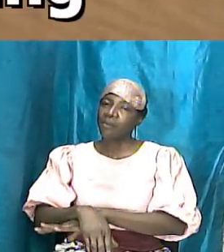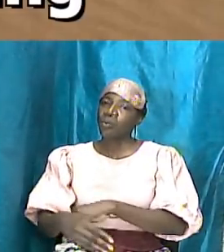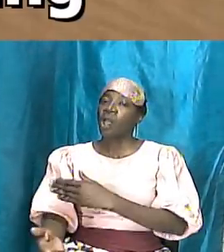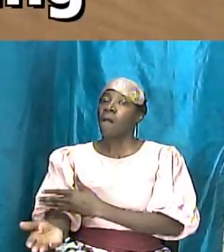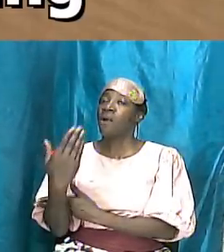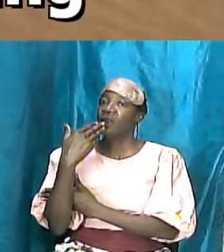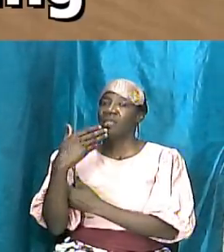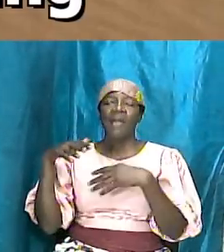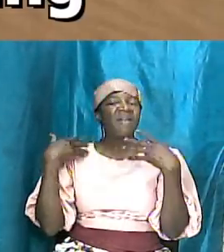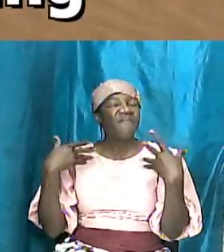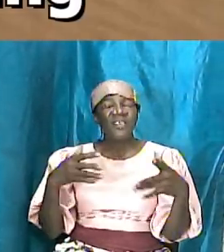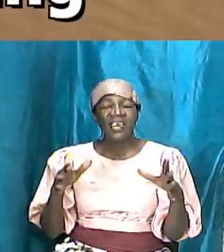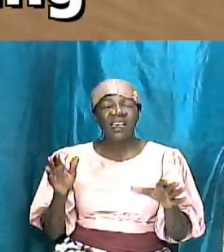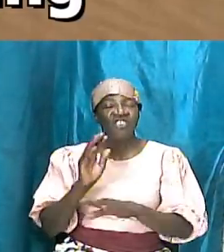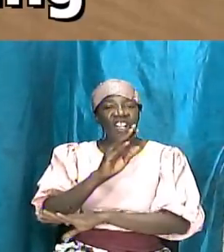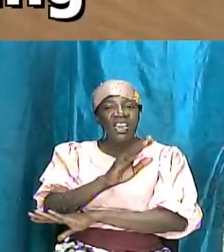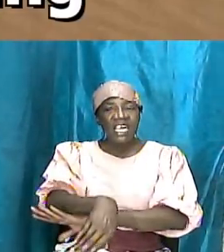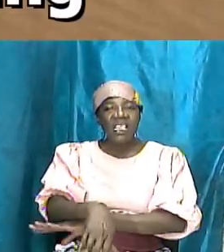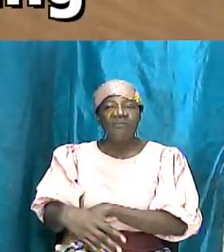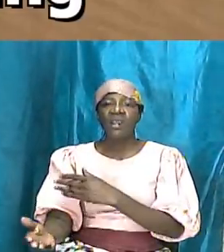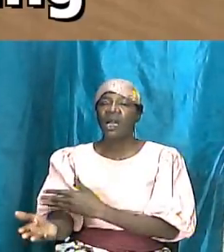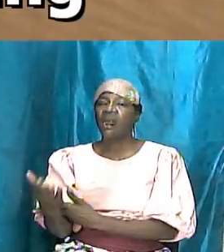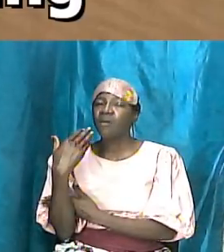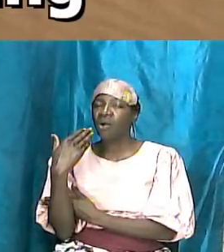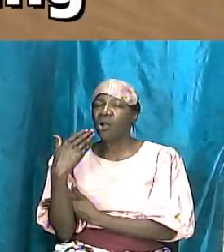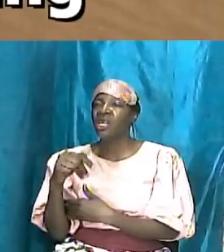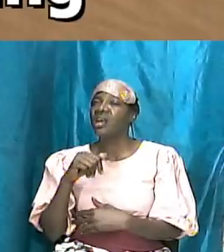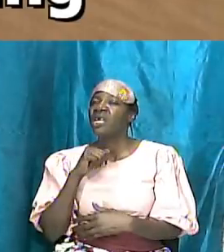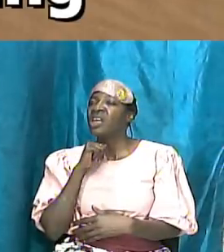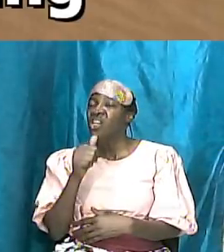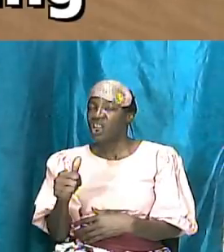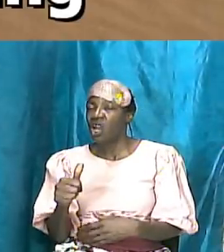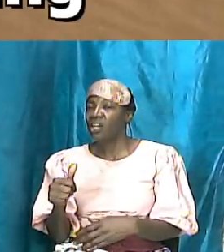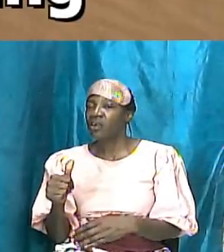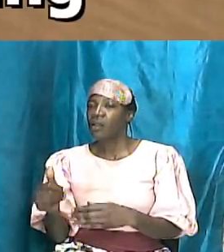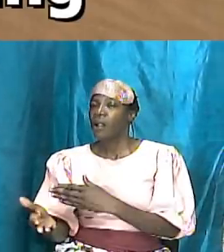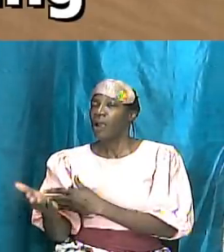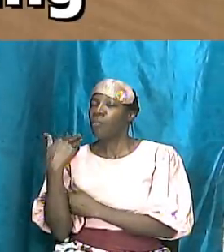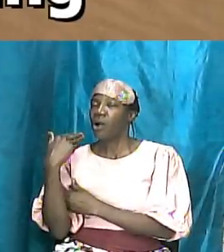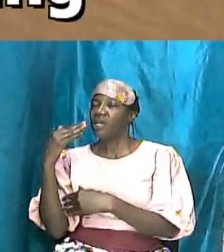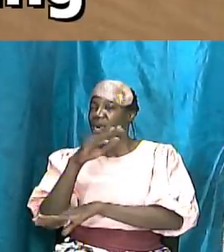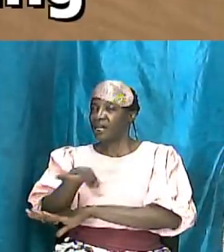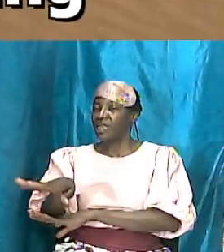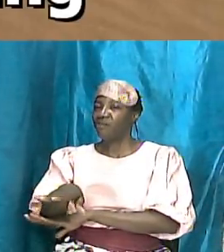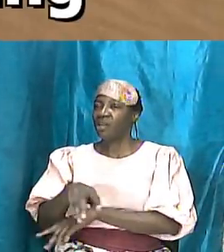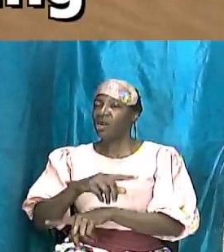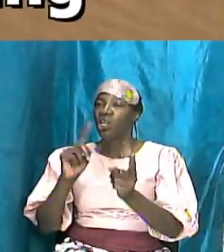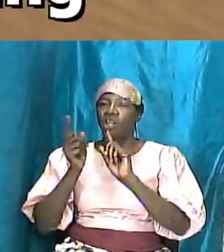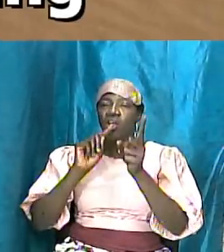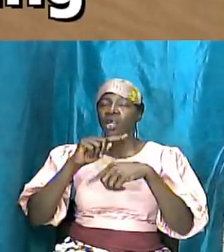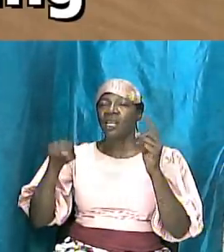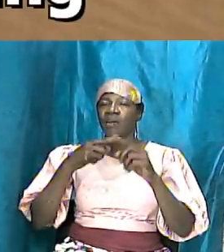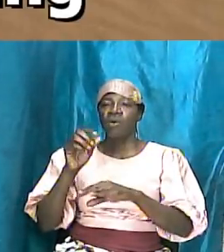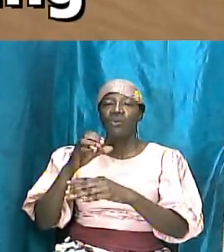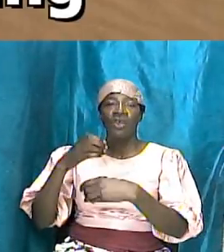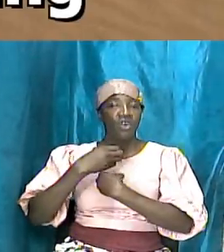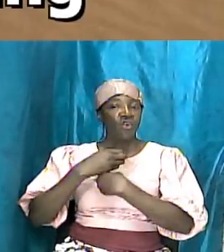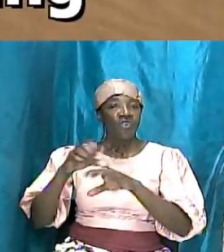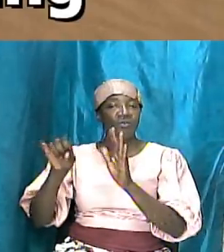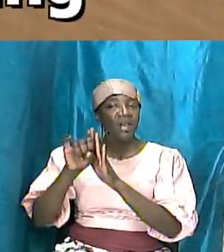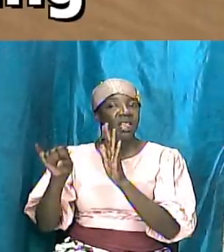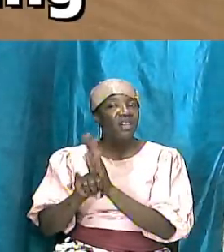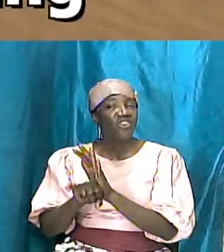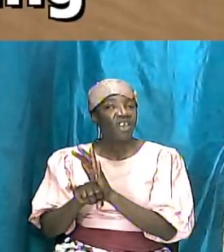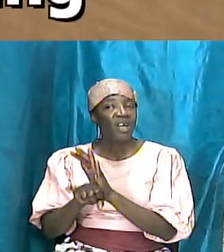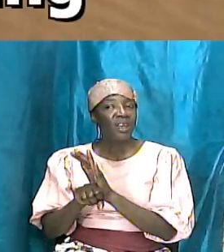the evening and the morning, brothers and sisters, not the morning and the evening. So when we're talking about creation, we're talking